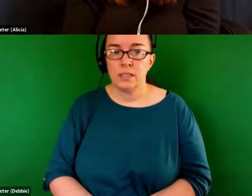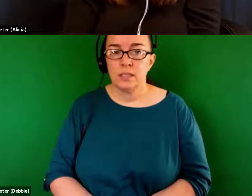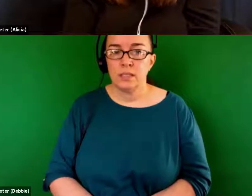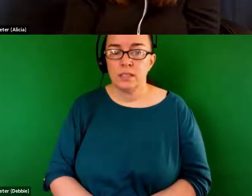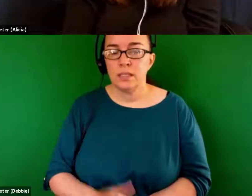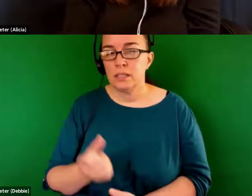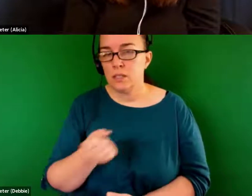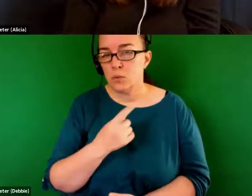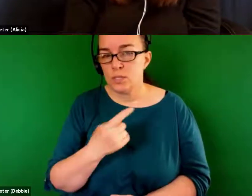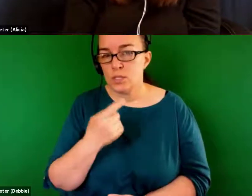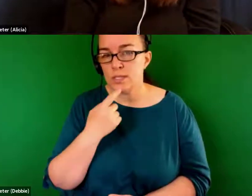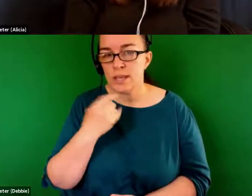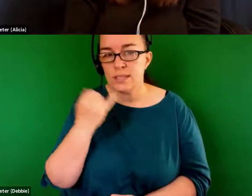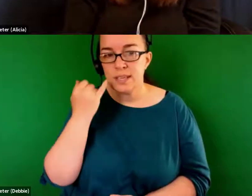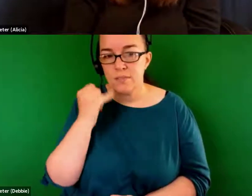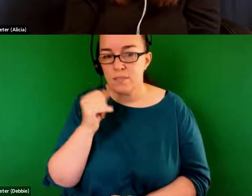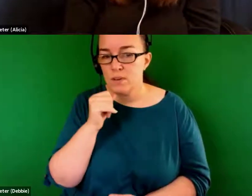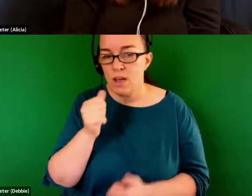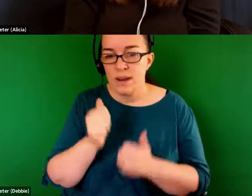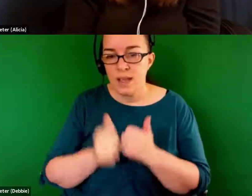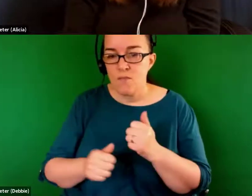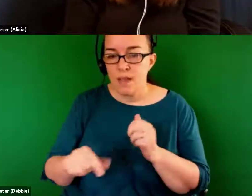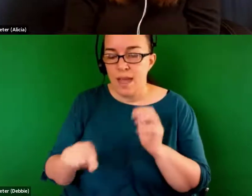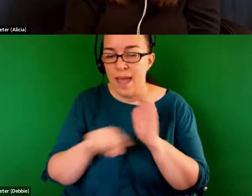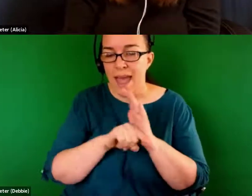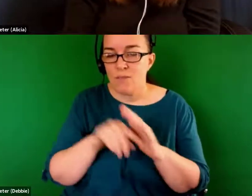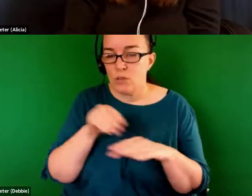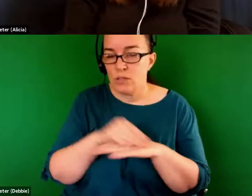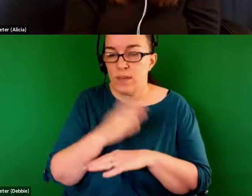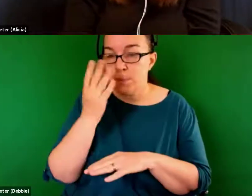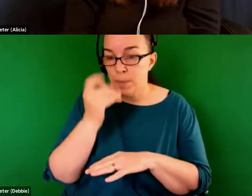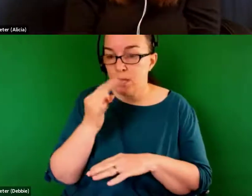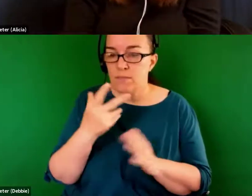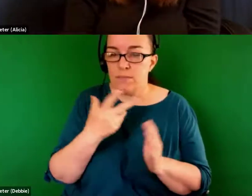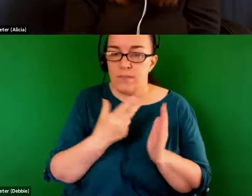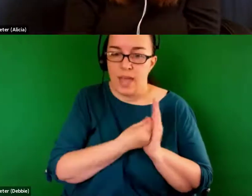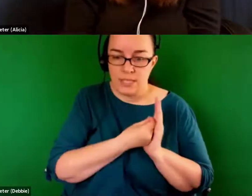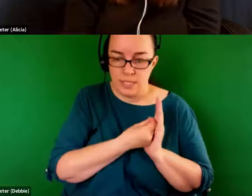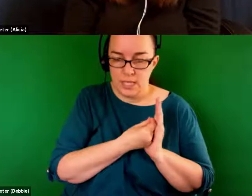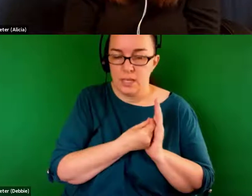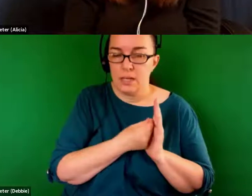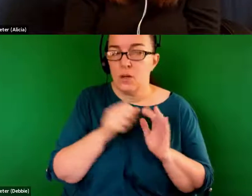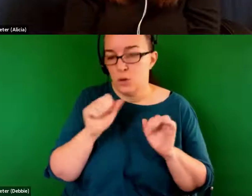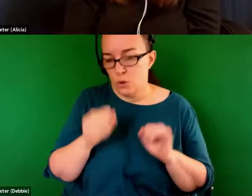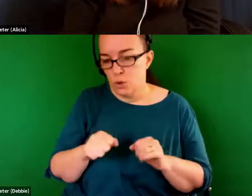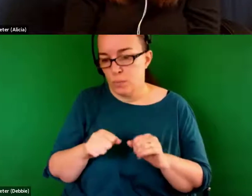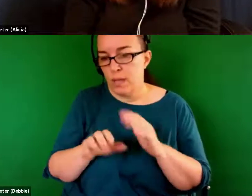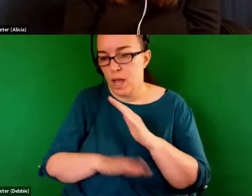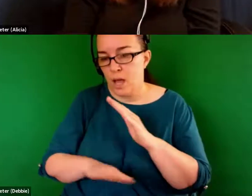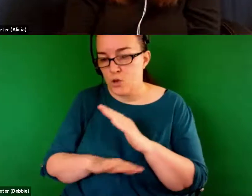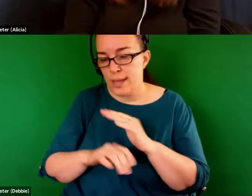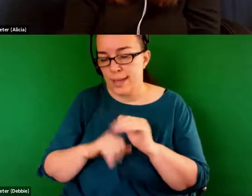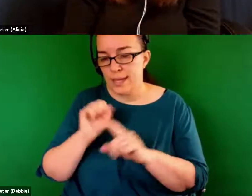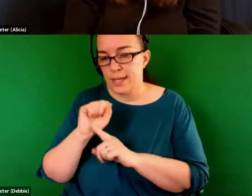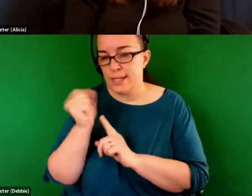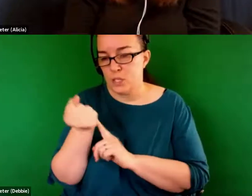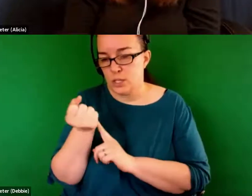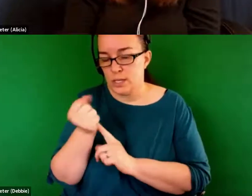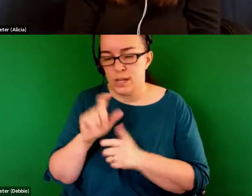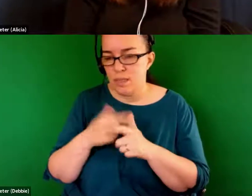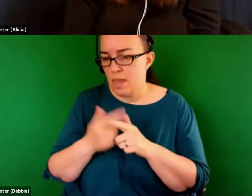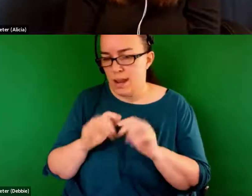The question says, if not every adverse effect is due to the vaccine, and it could be an underlying condition, how do you